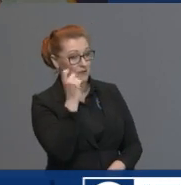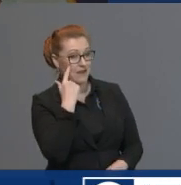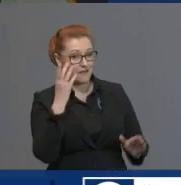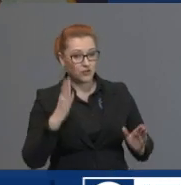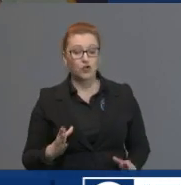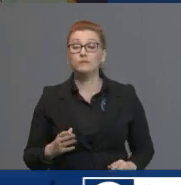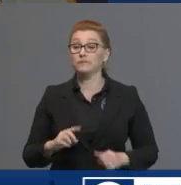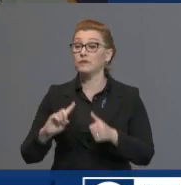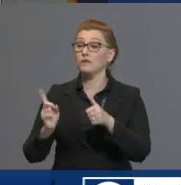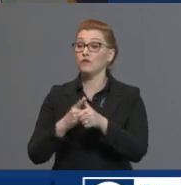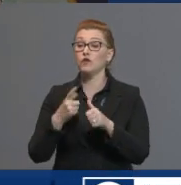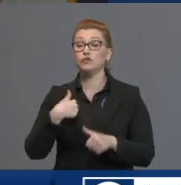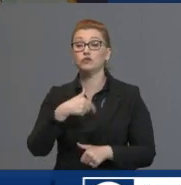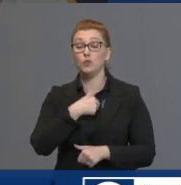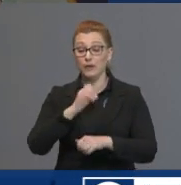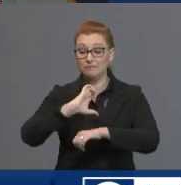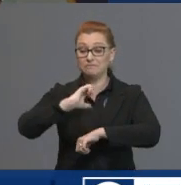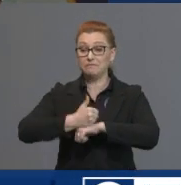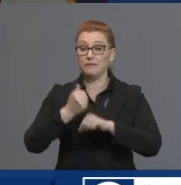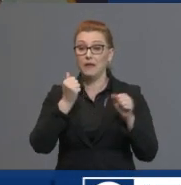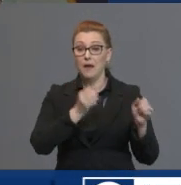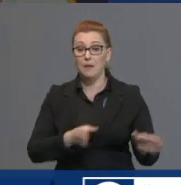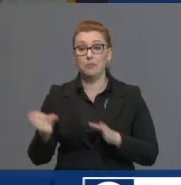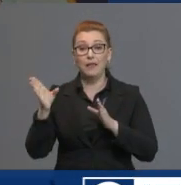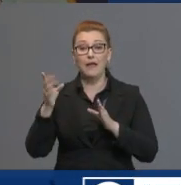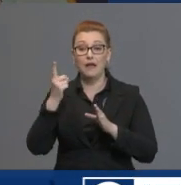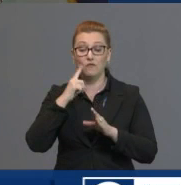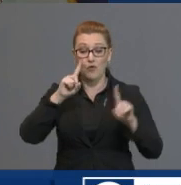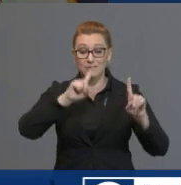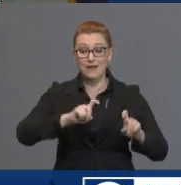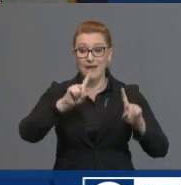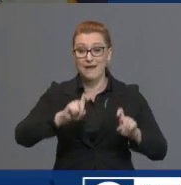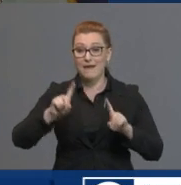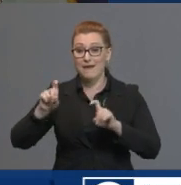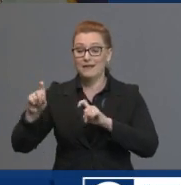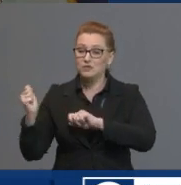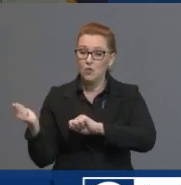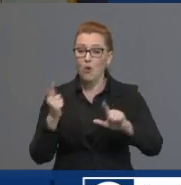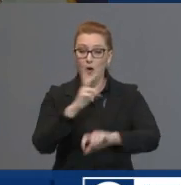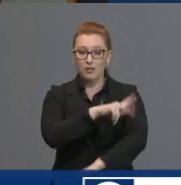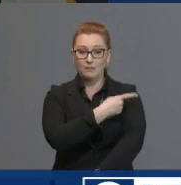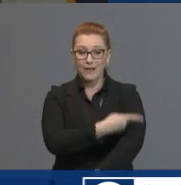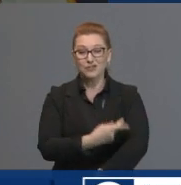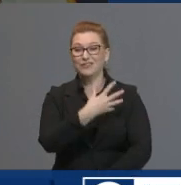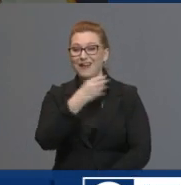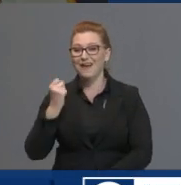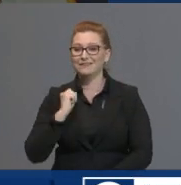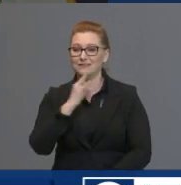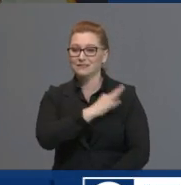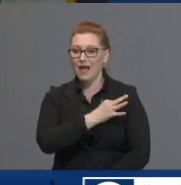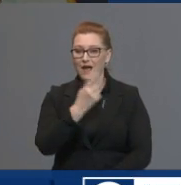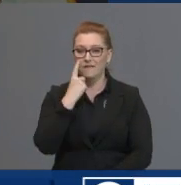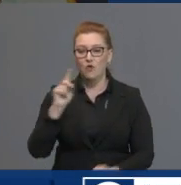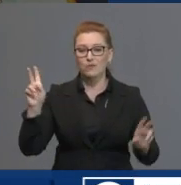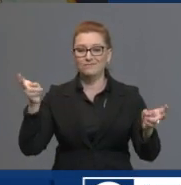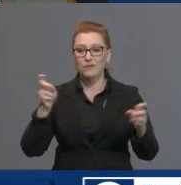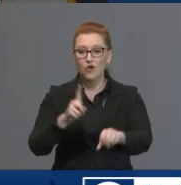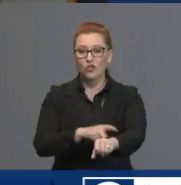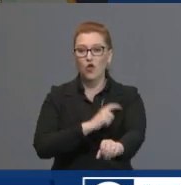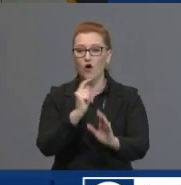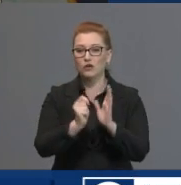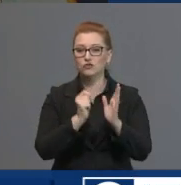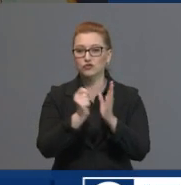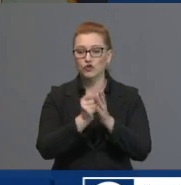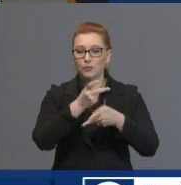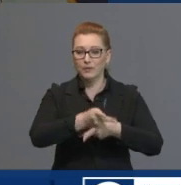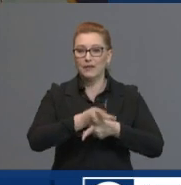working on developing a plan to test all patients and staff at our long-term care facilities. Yesterday, the White House